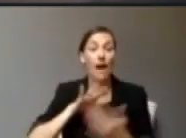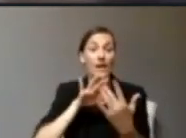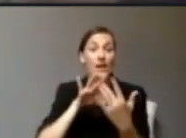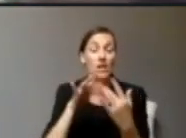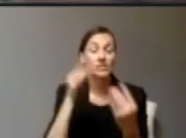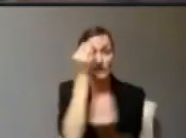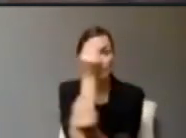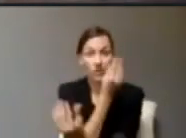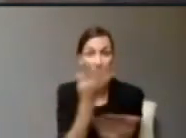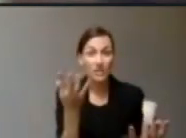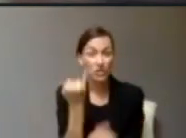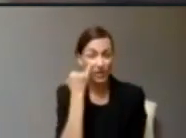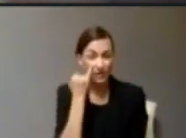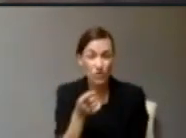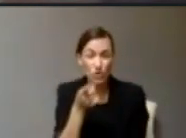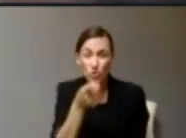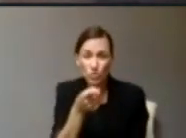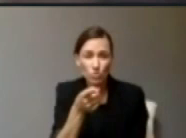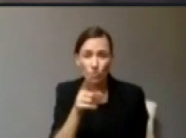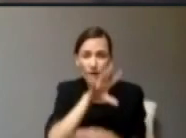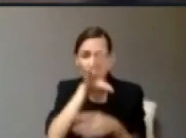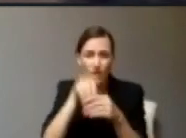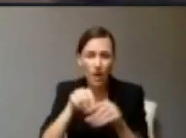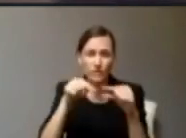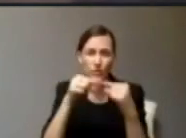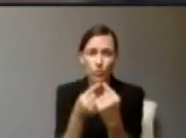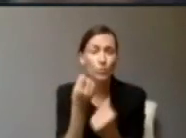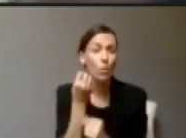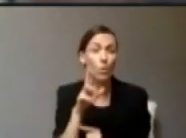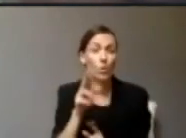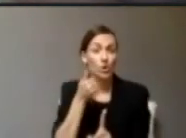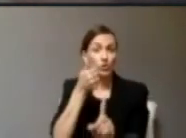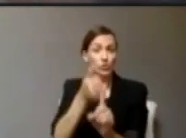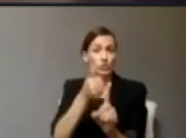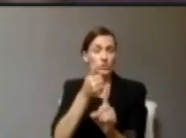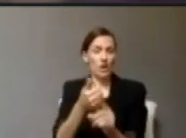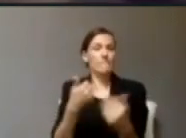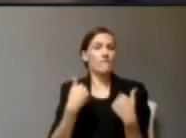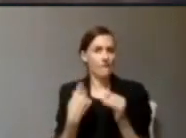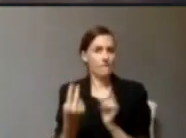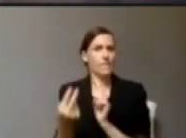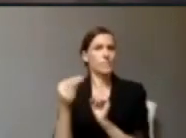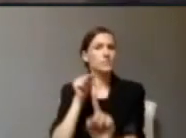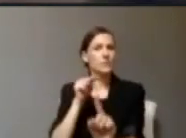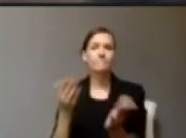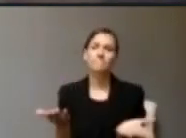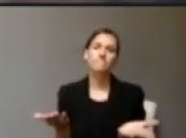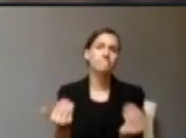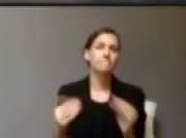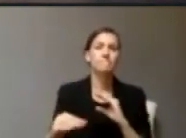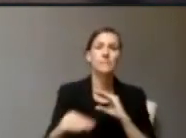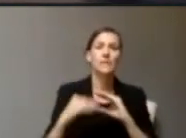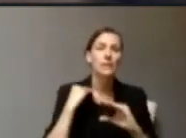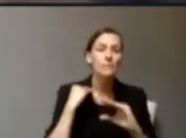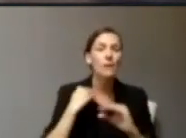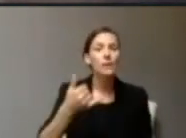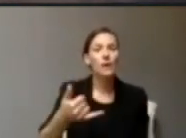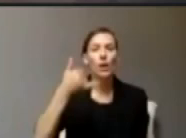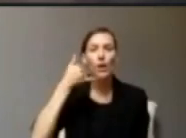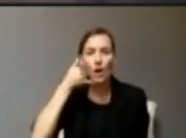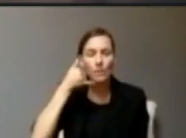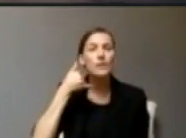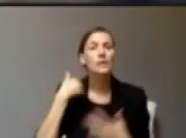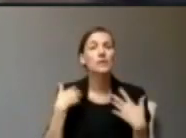community group or even an individual that has a perspective on this, please send me an email or call me. We would like to make